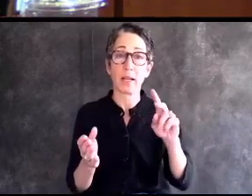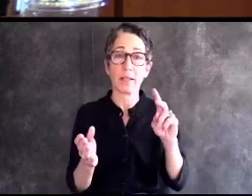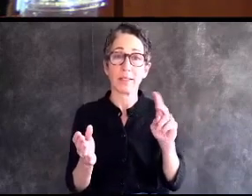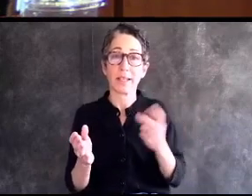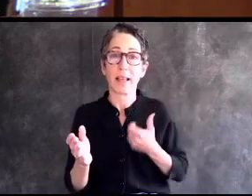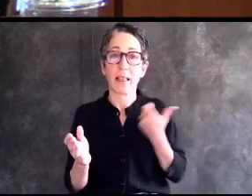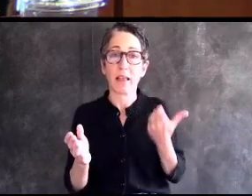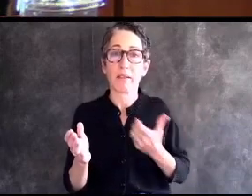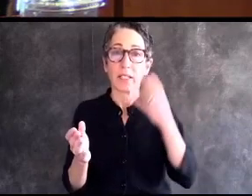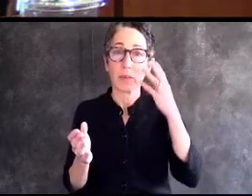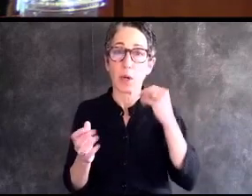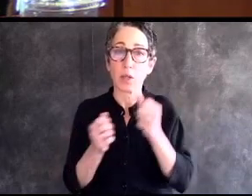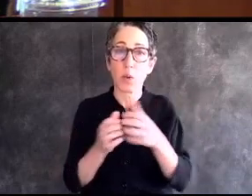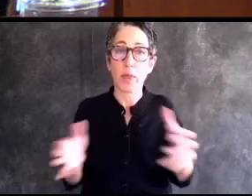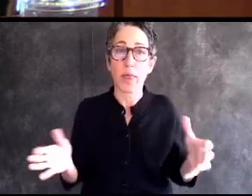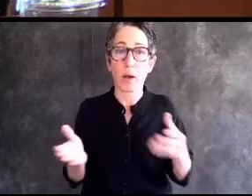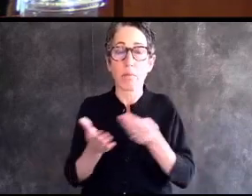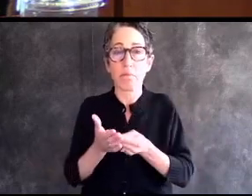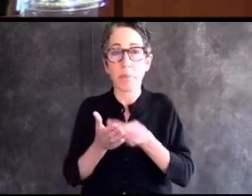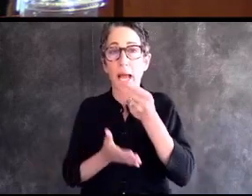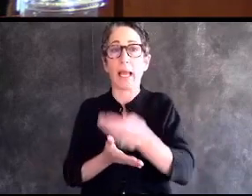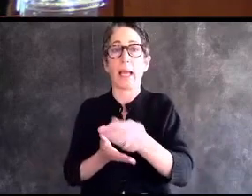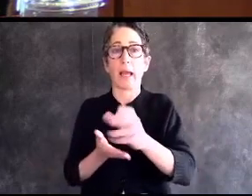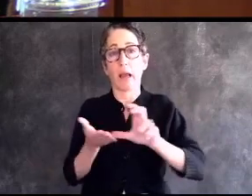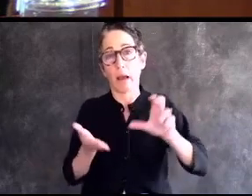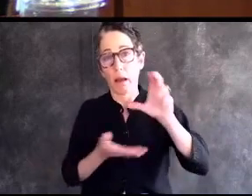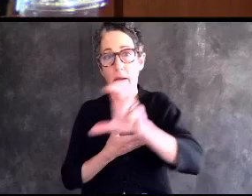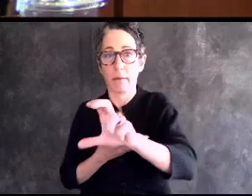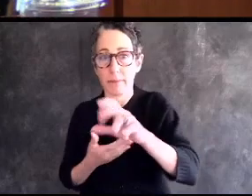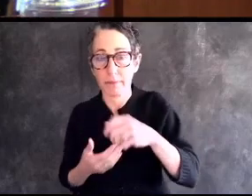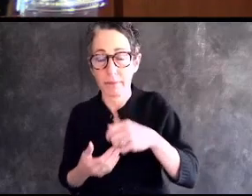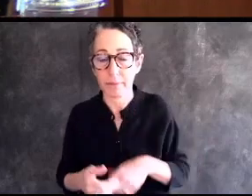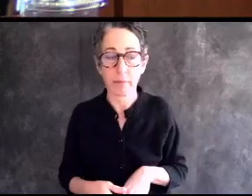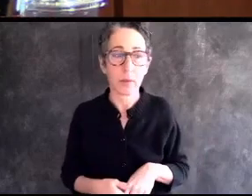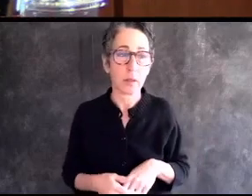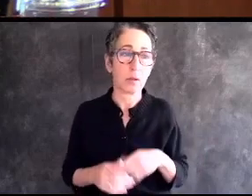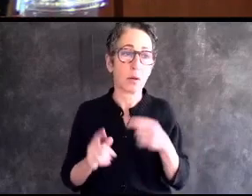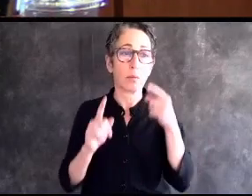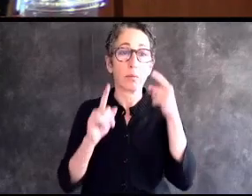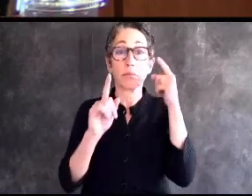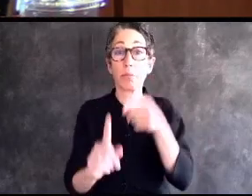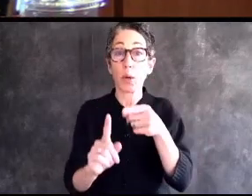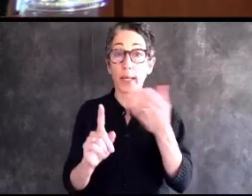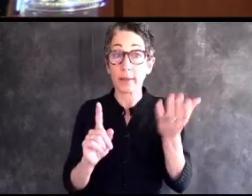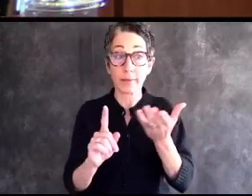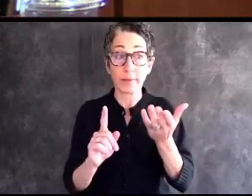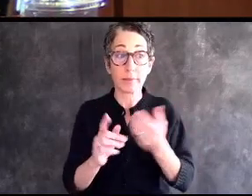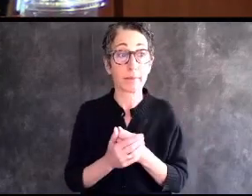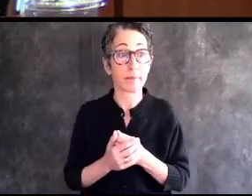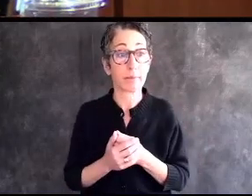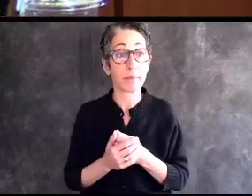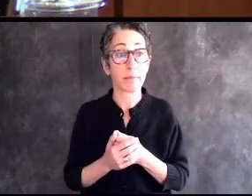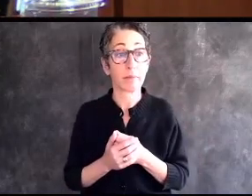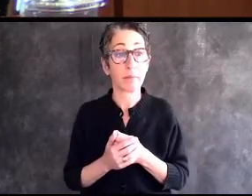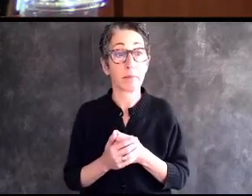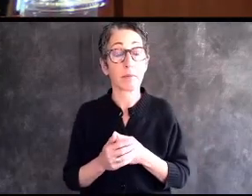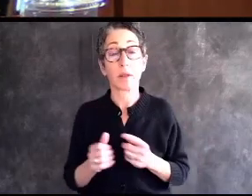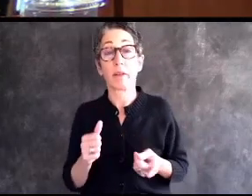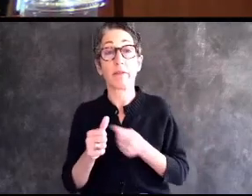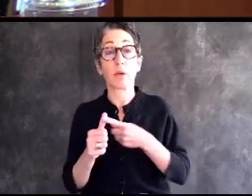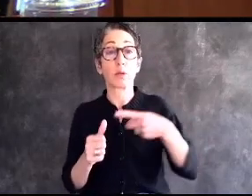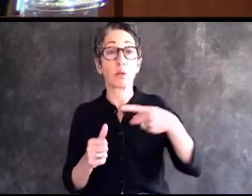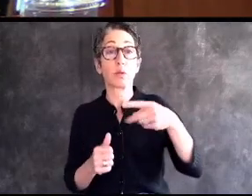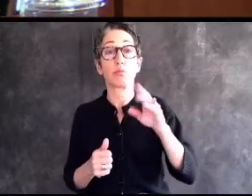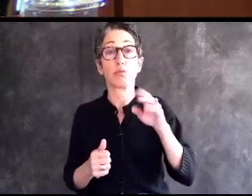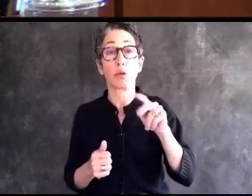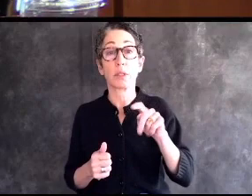buy those Linden dollars or whatever, right? So the point being, the initial prototypes may not be open source